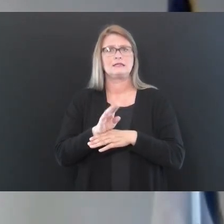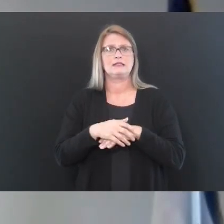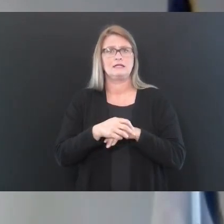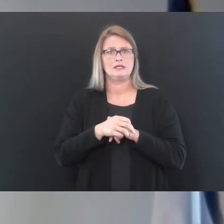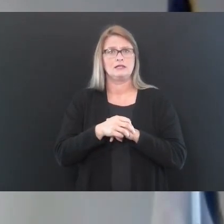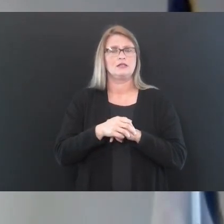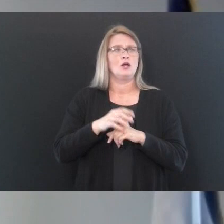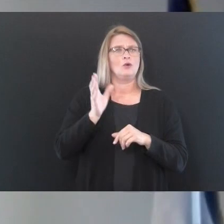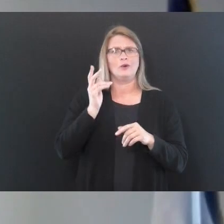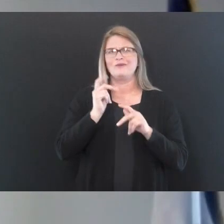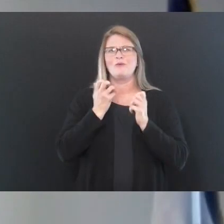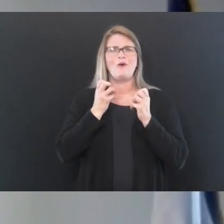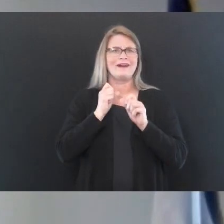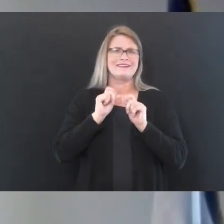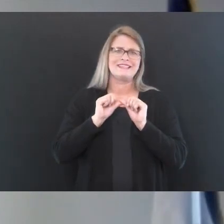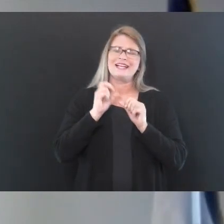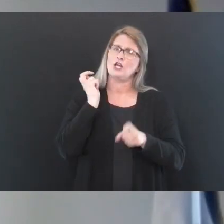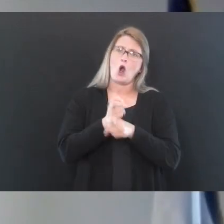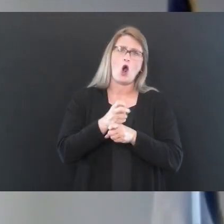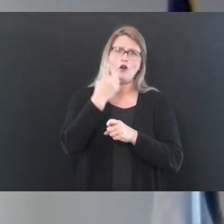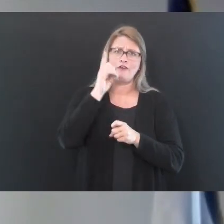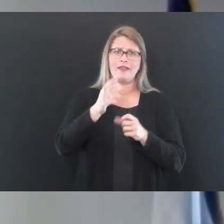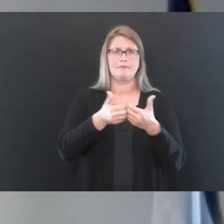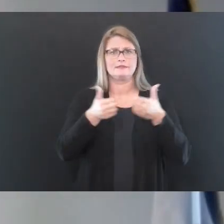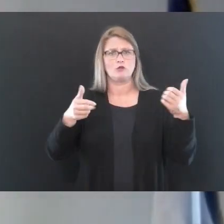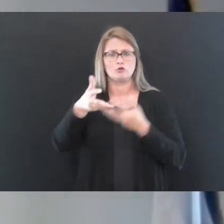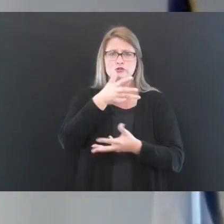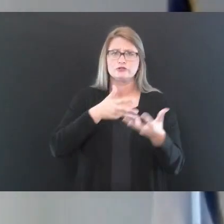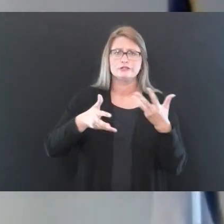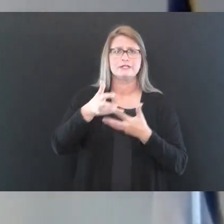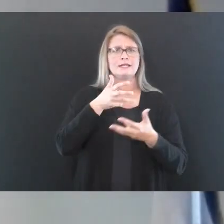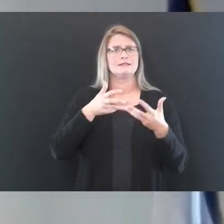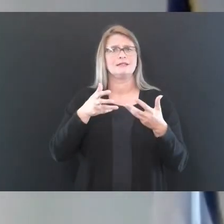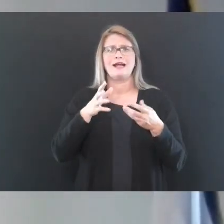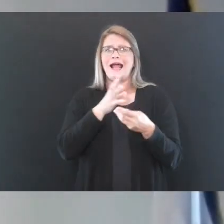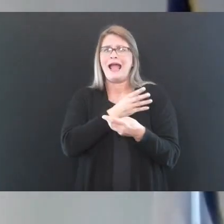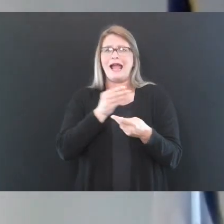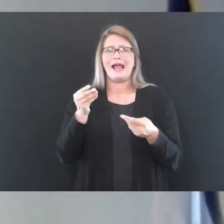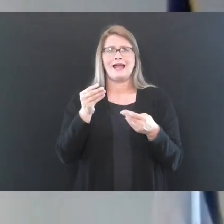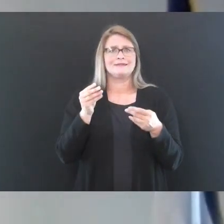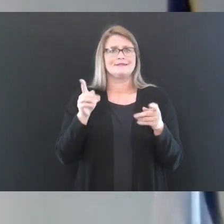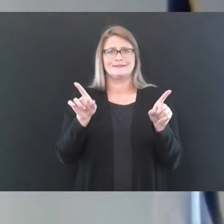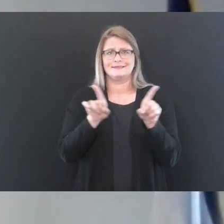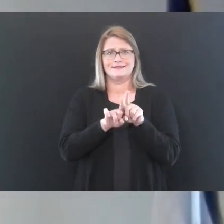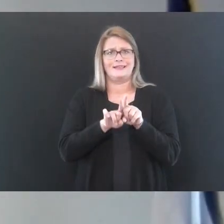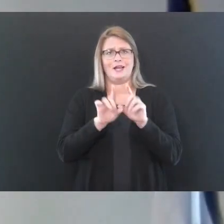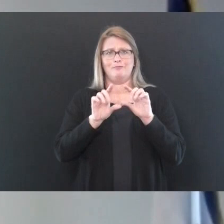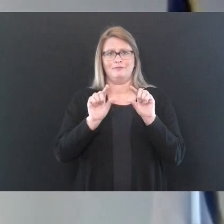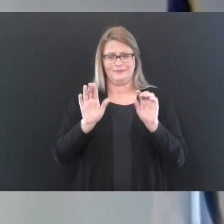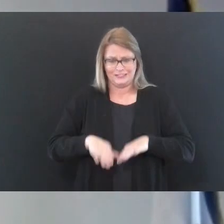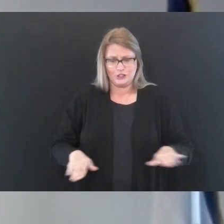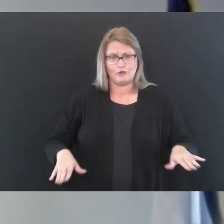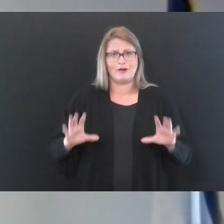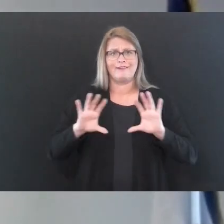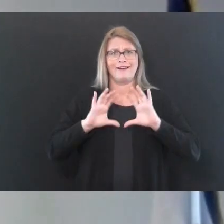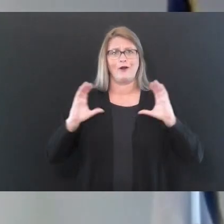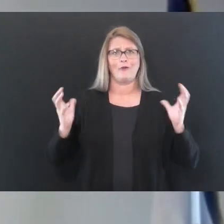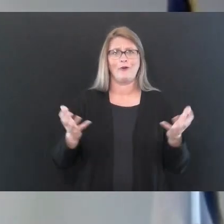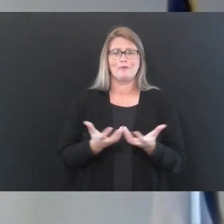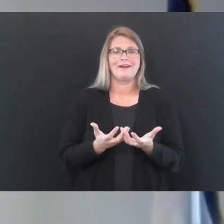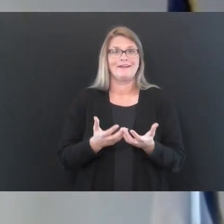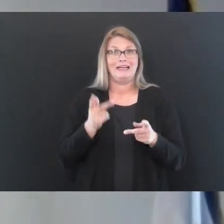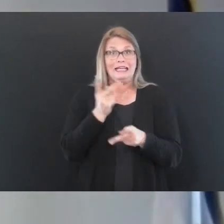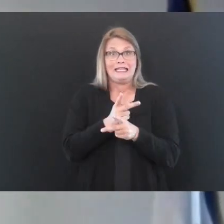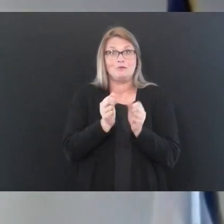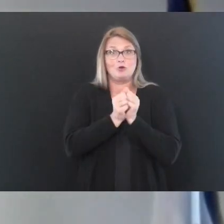things like social distancing. It's, for example, if it's the same smaller grouping of kids can stay together with each